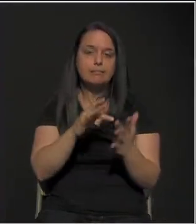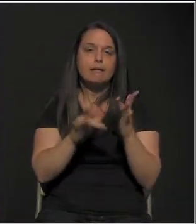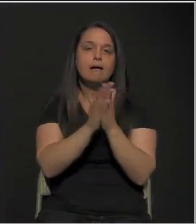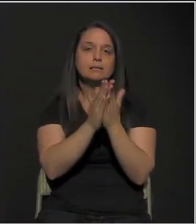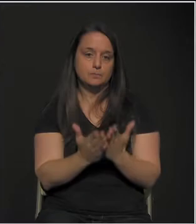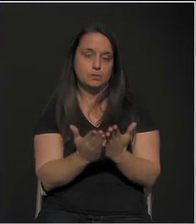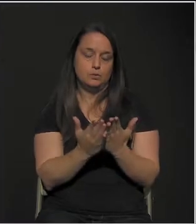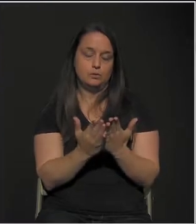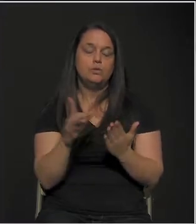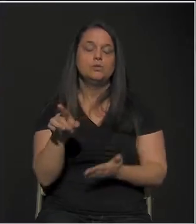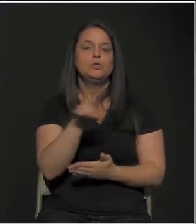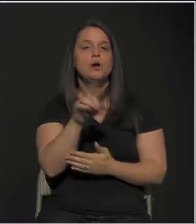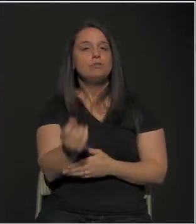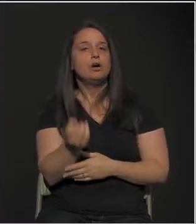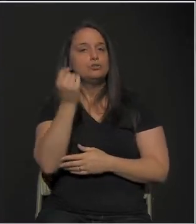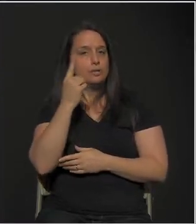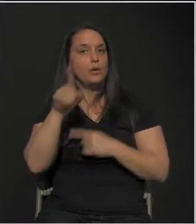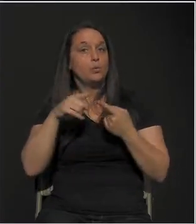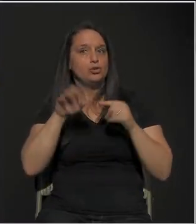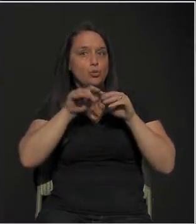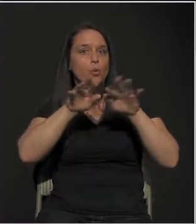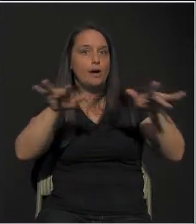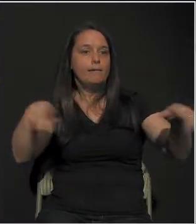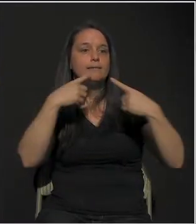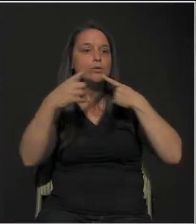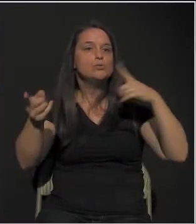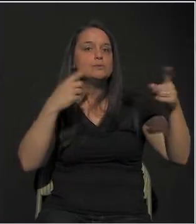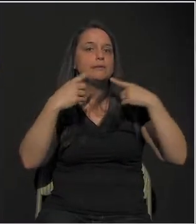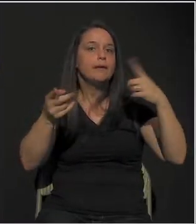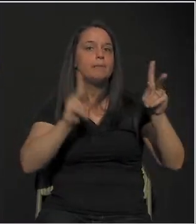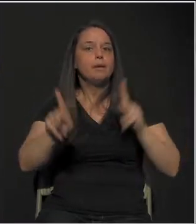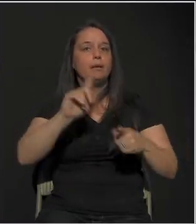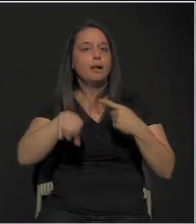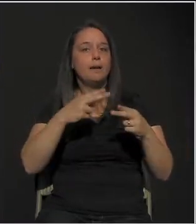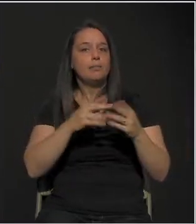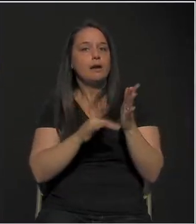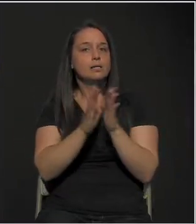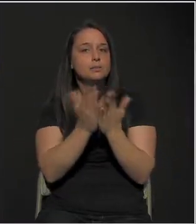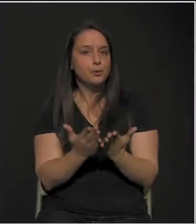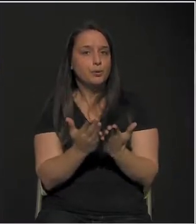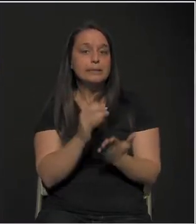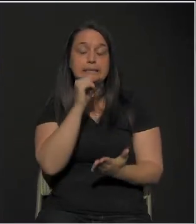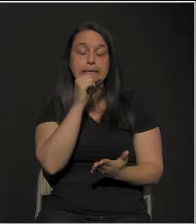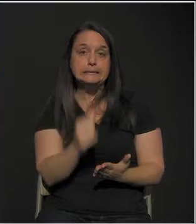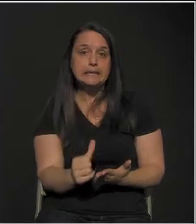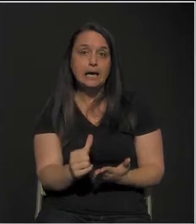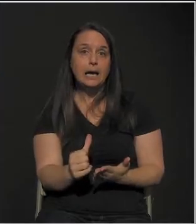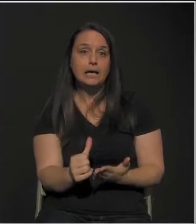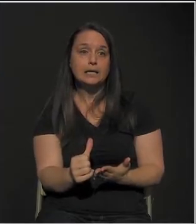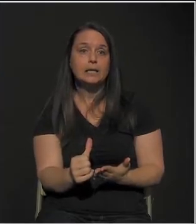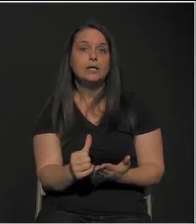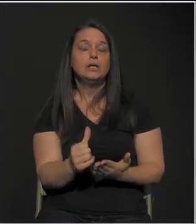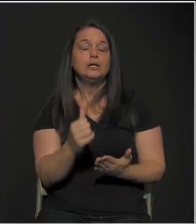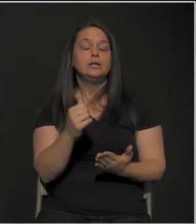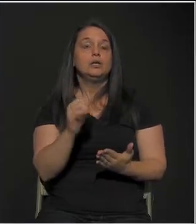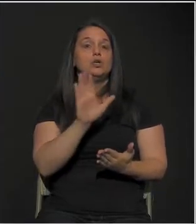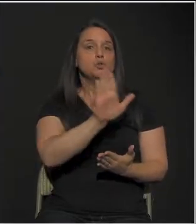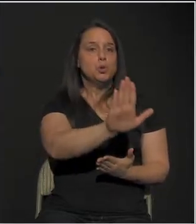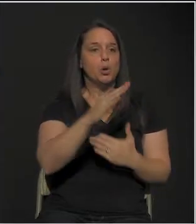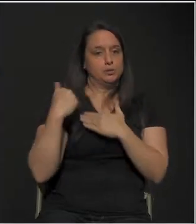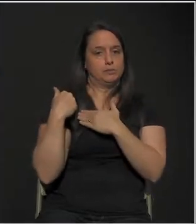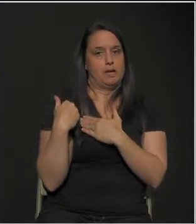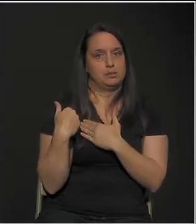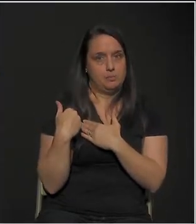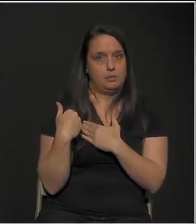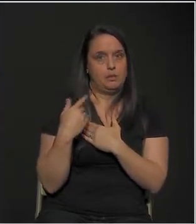have to understand that when you go out there and you tell people about the gospel, it is not on you for that gospel to be